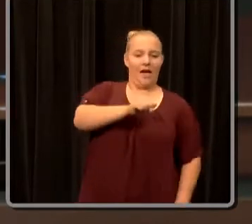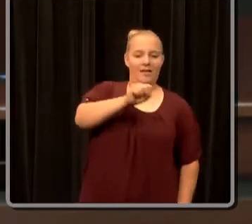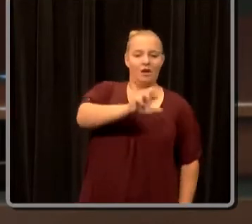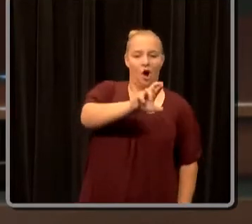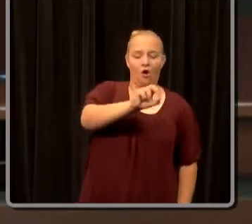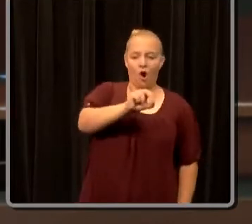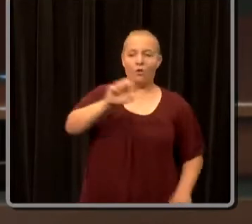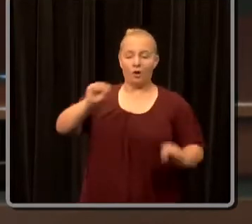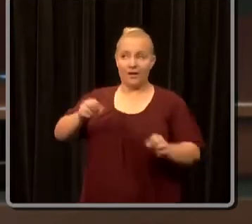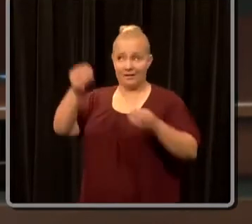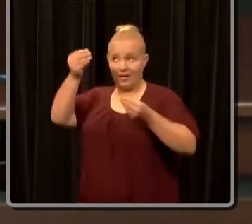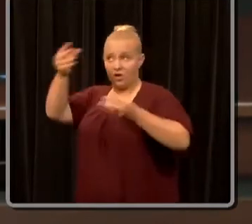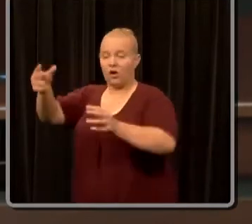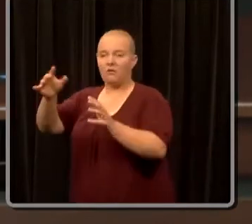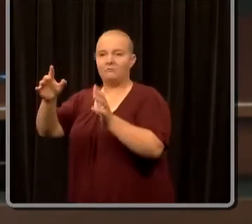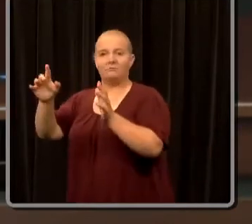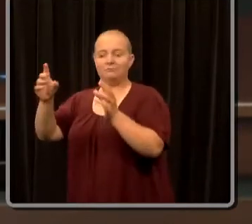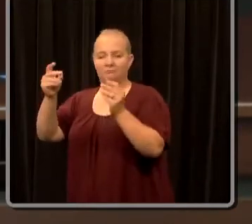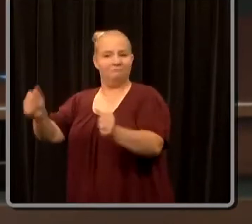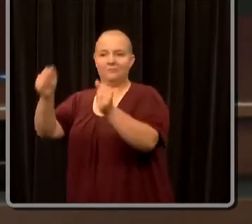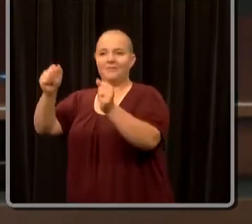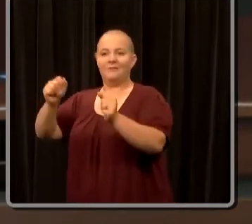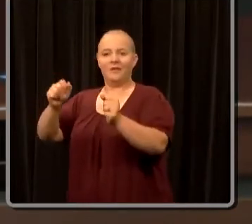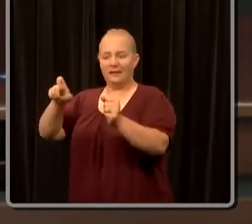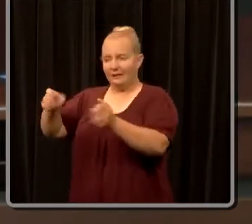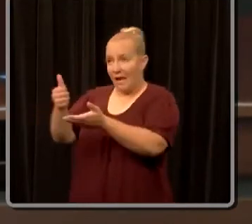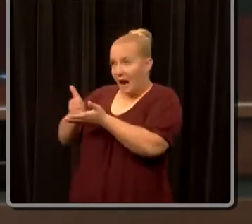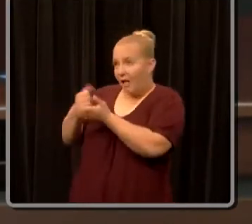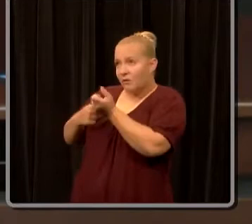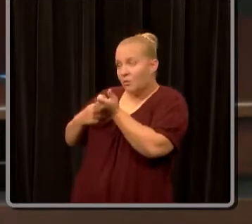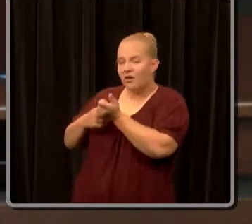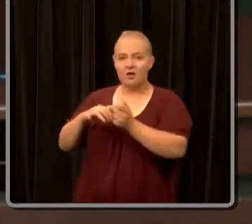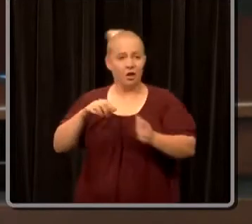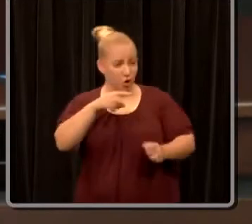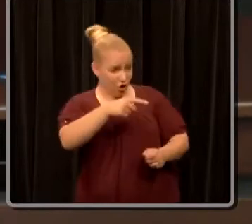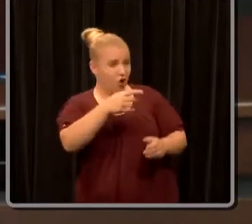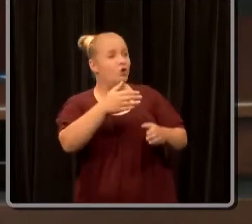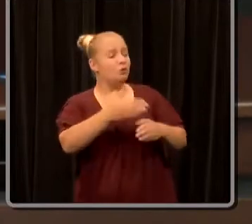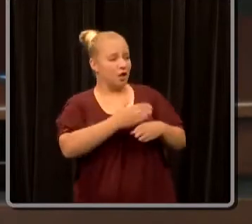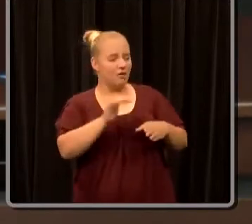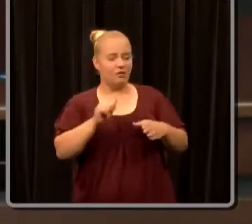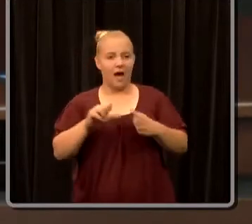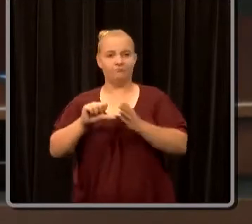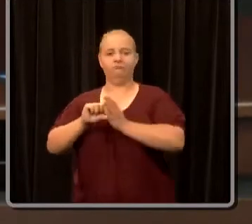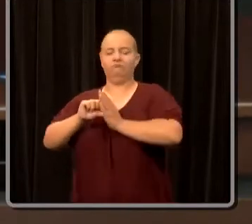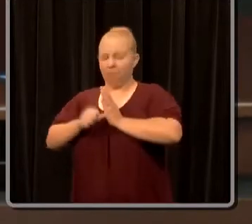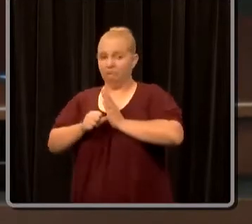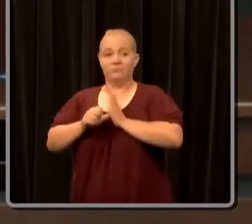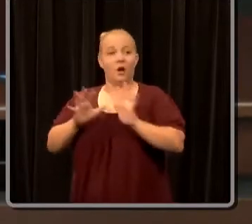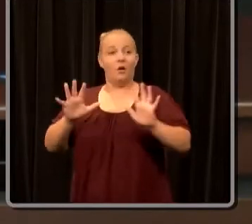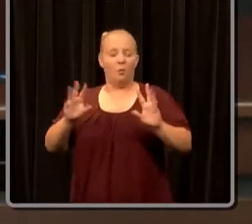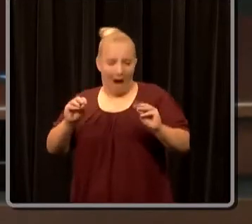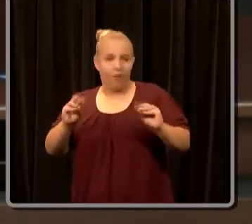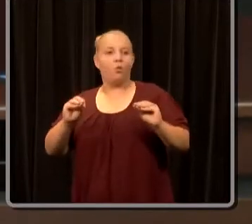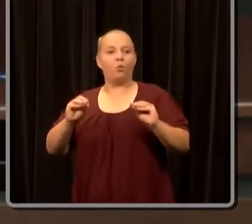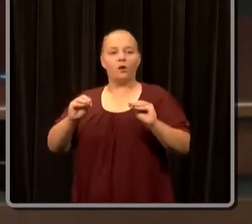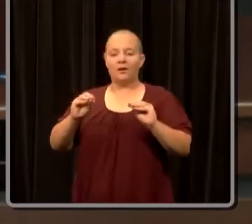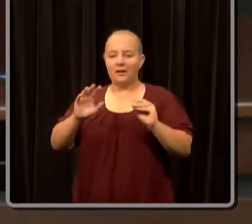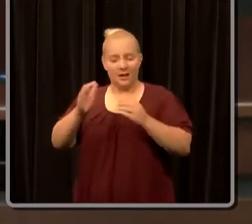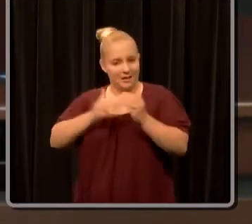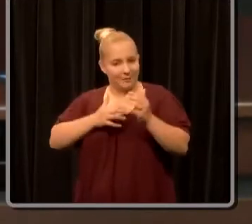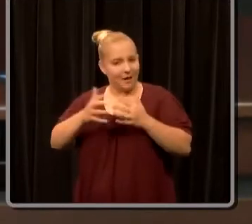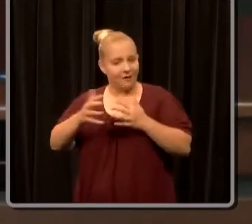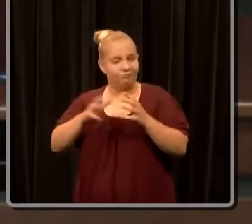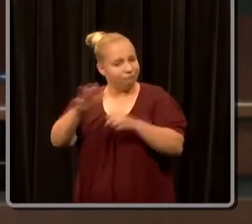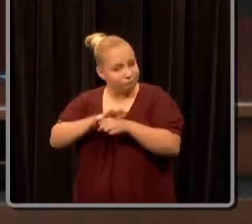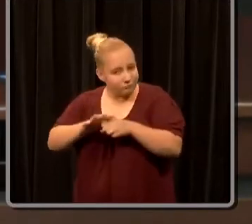letting somebody know there's a need. And that was something, when you guys shared it, was really, really impactful, is that wherever they are. The second thing is